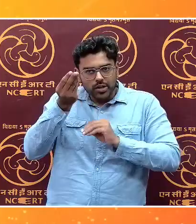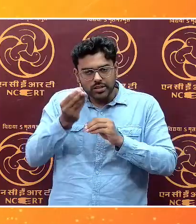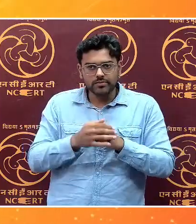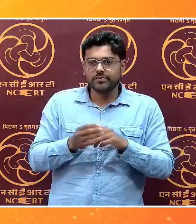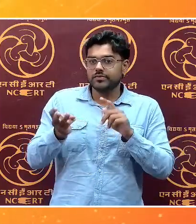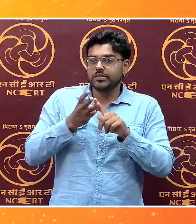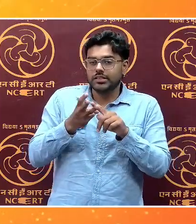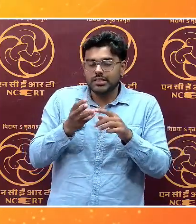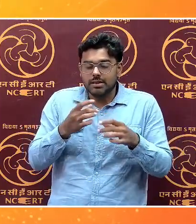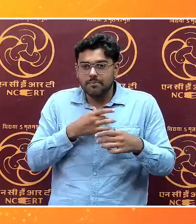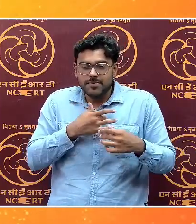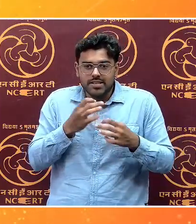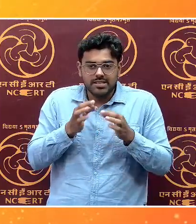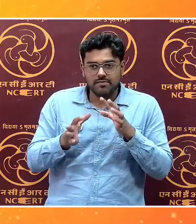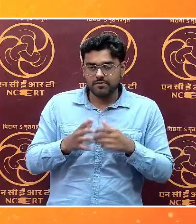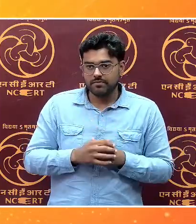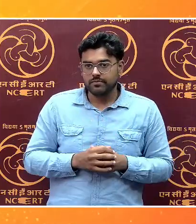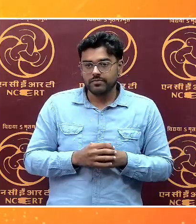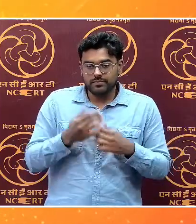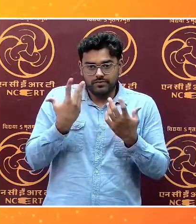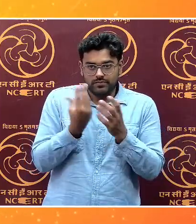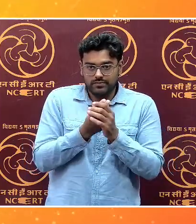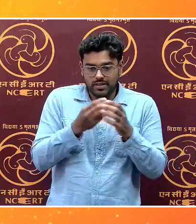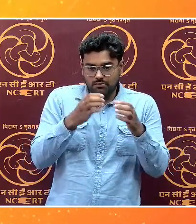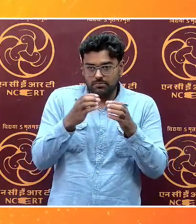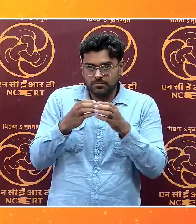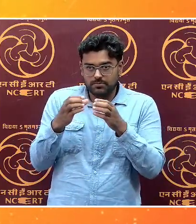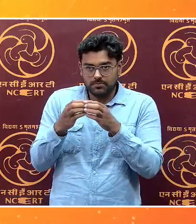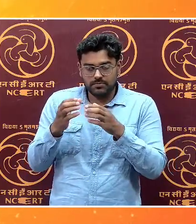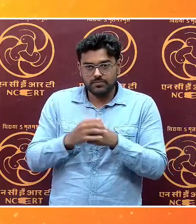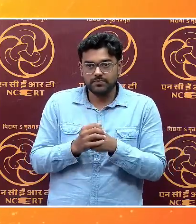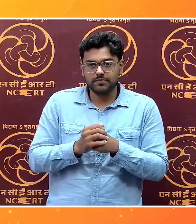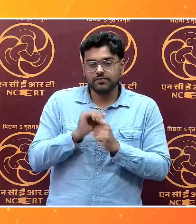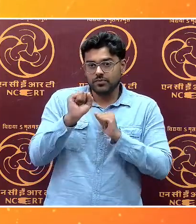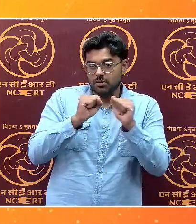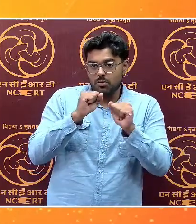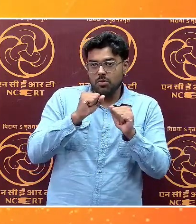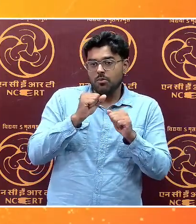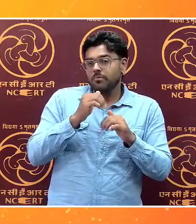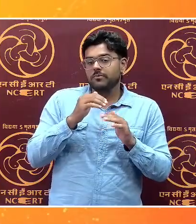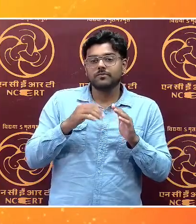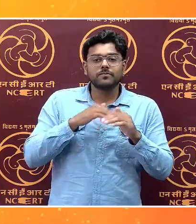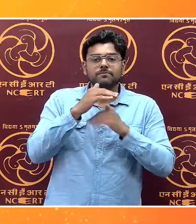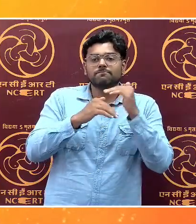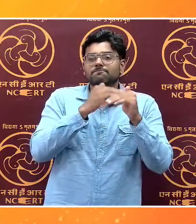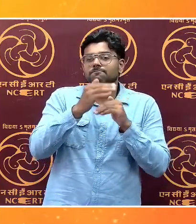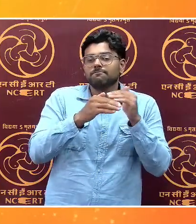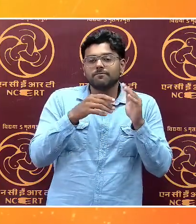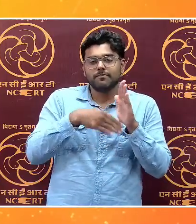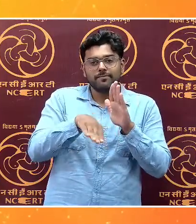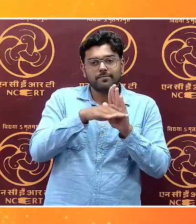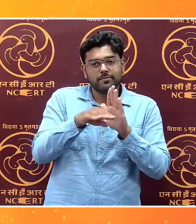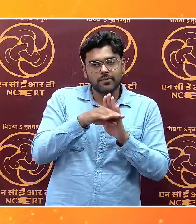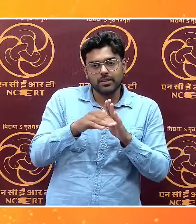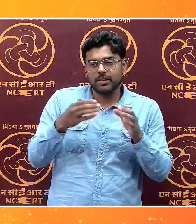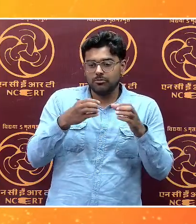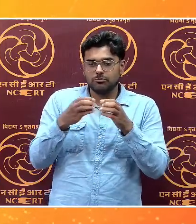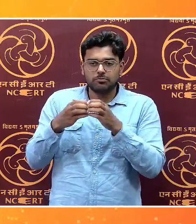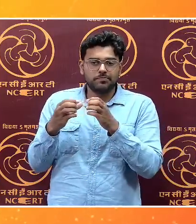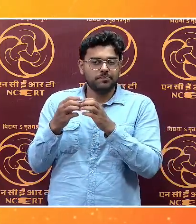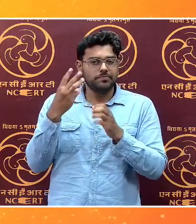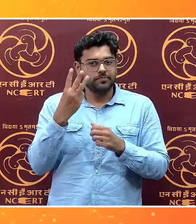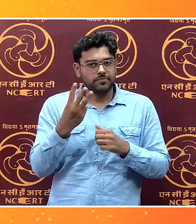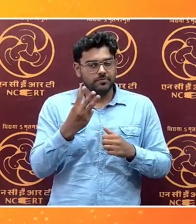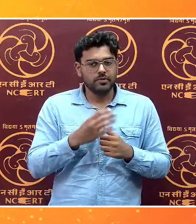sensitivity. We have categorized you in on your performance level, on the basis of your performance level, into three